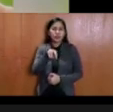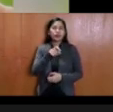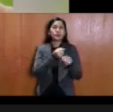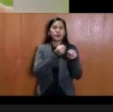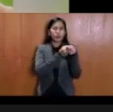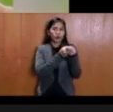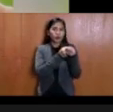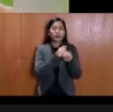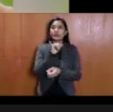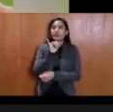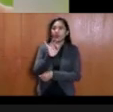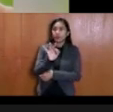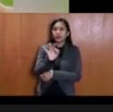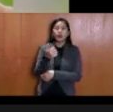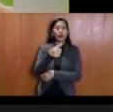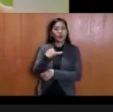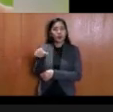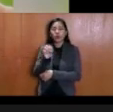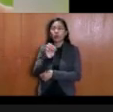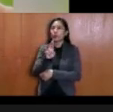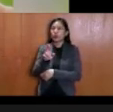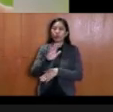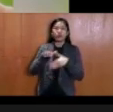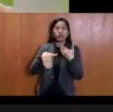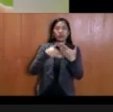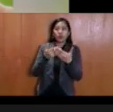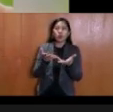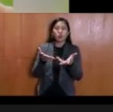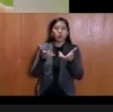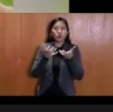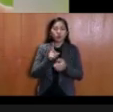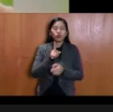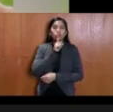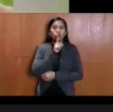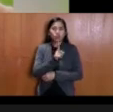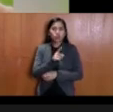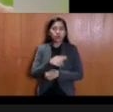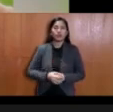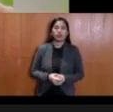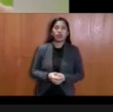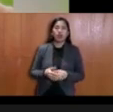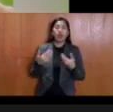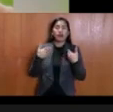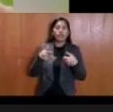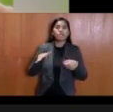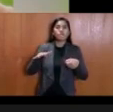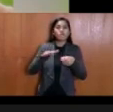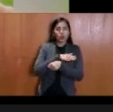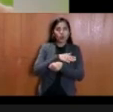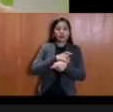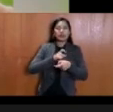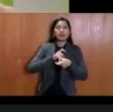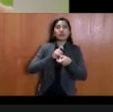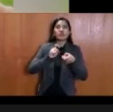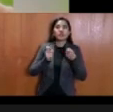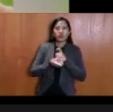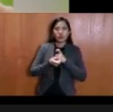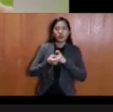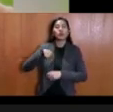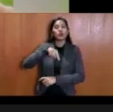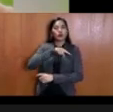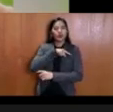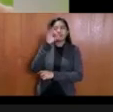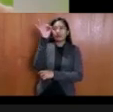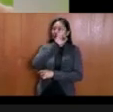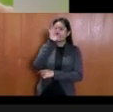If anyone or everyone wants us to really complete and go into a full transition, then we Filipinos cannot